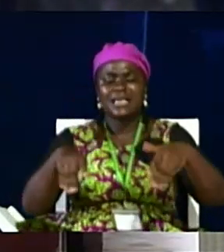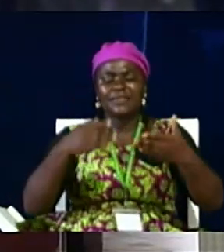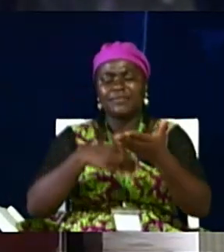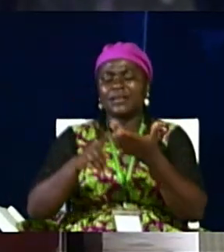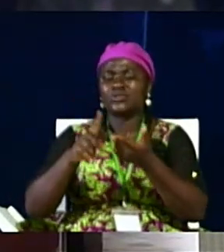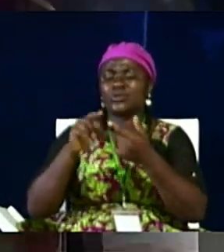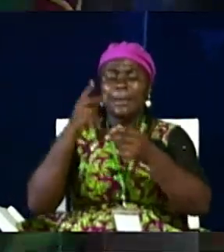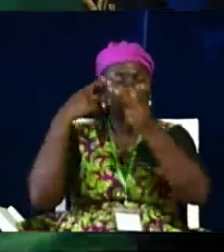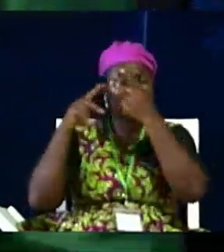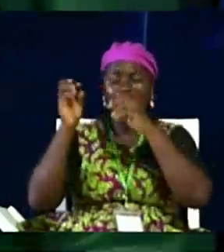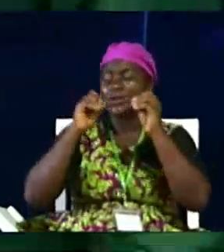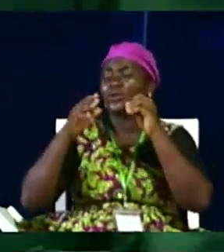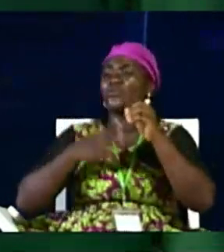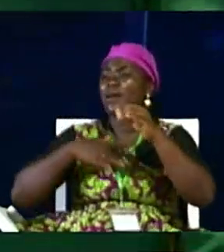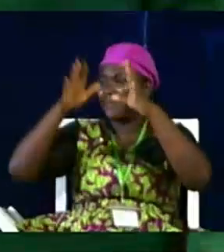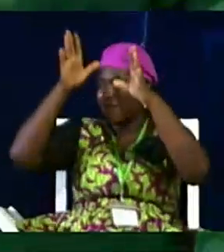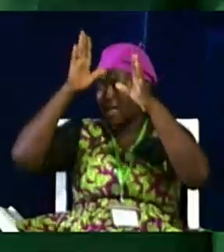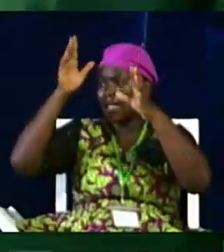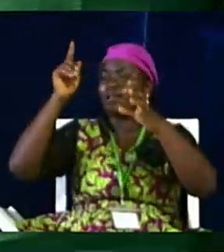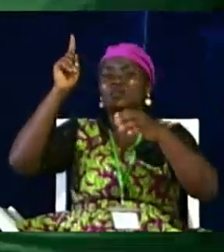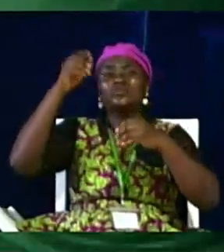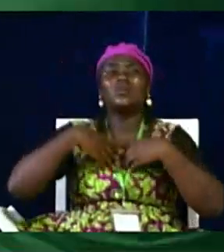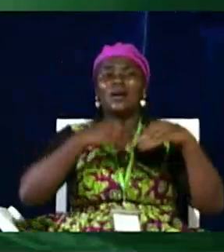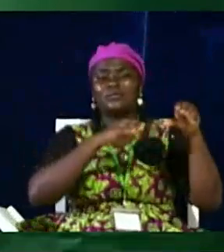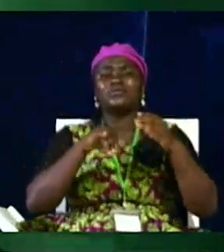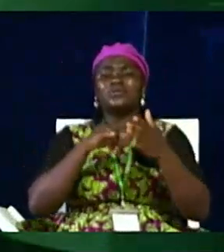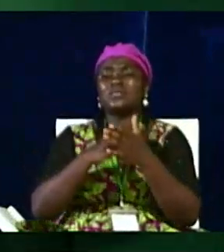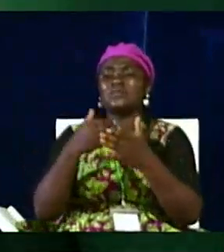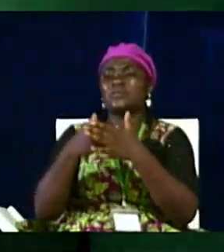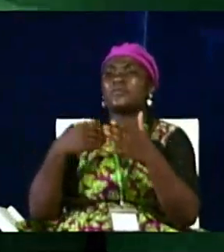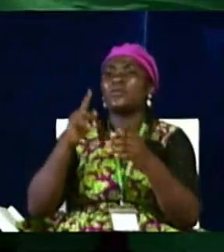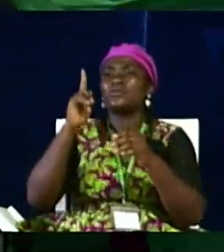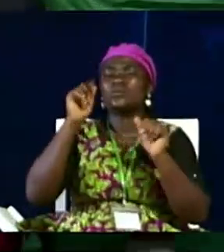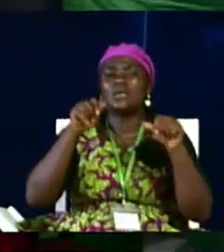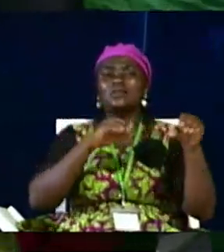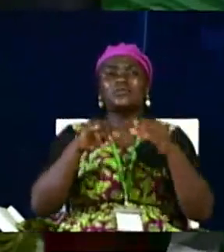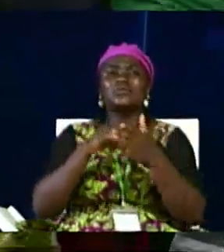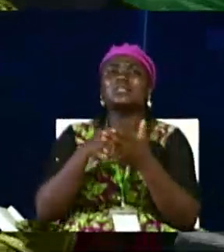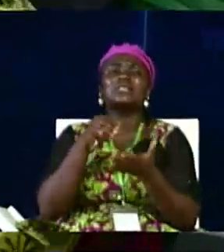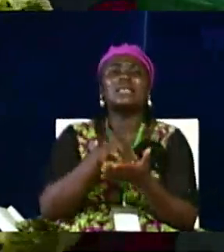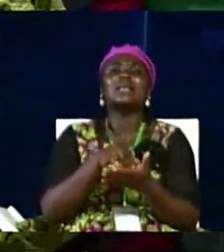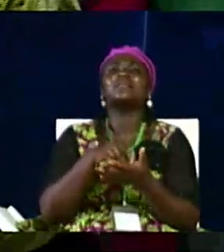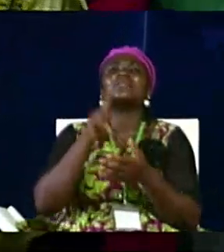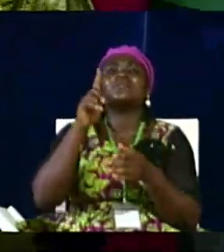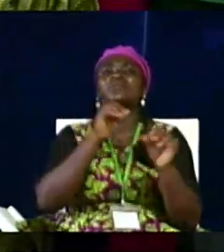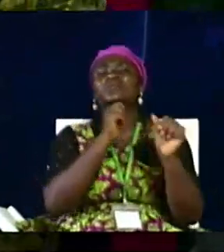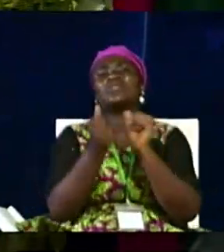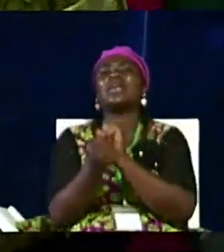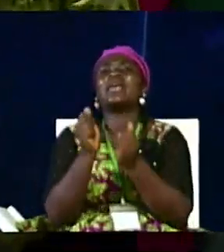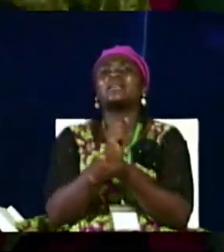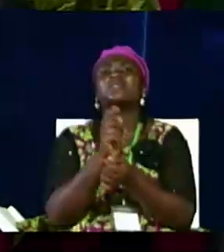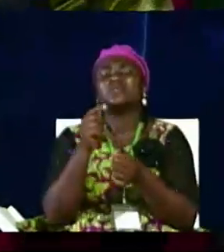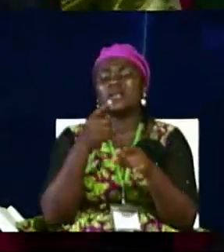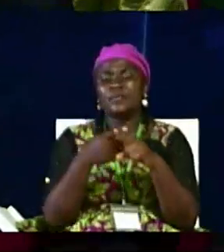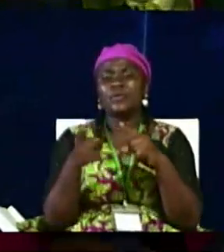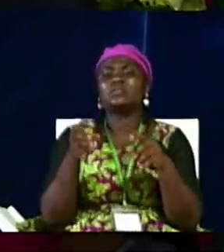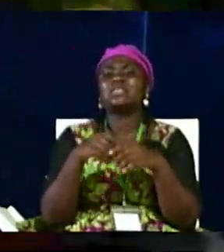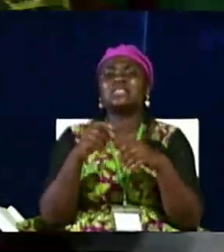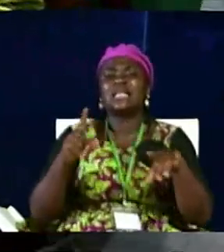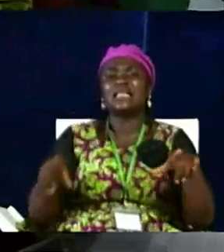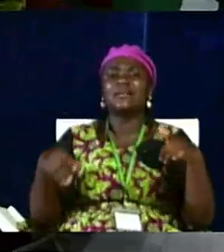father. You have done it before, you can do it again. You changed the negative birth in the life of Jabez.